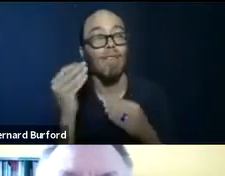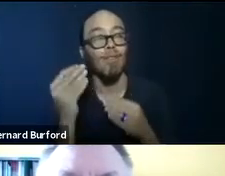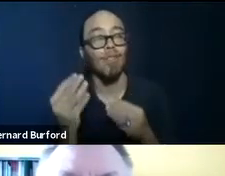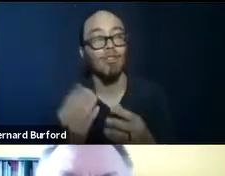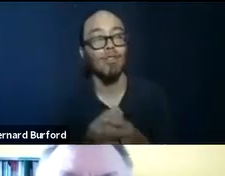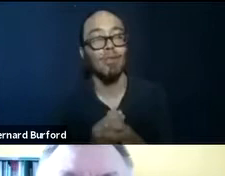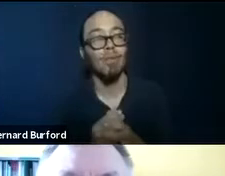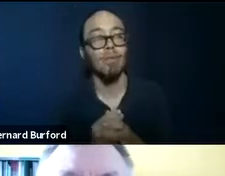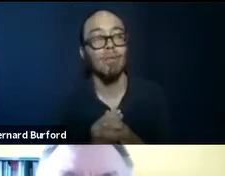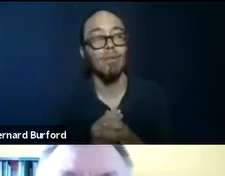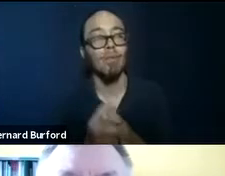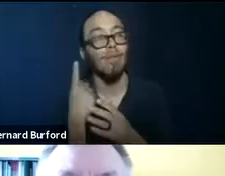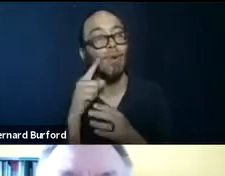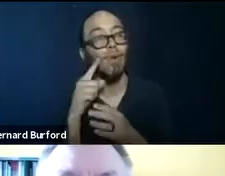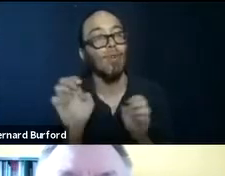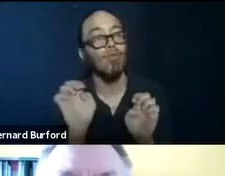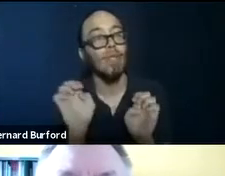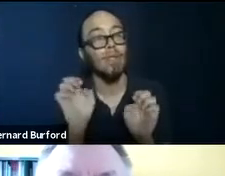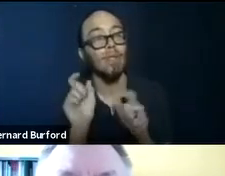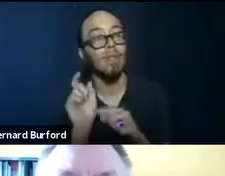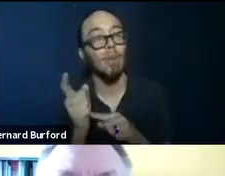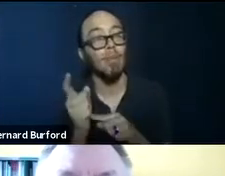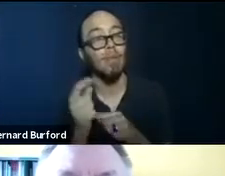in crisis times.